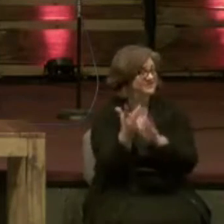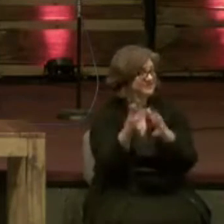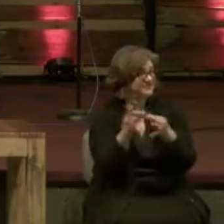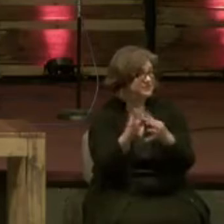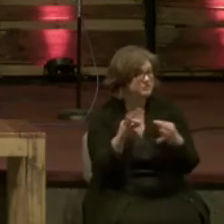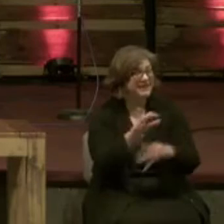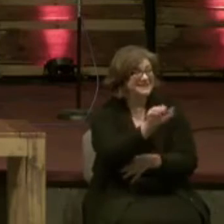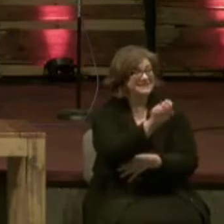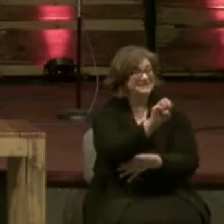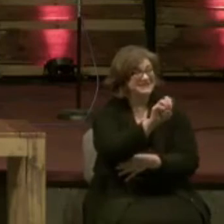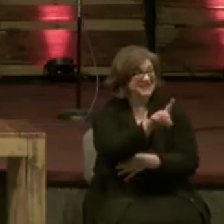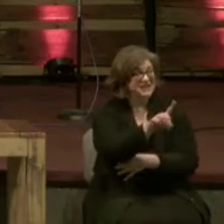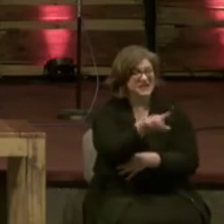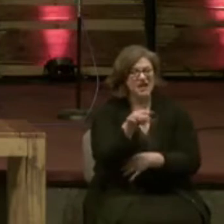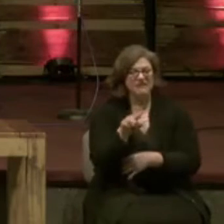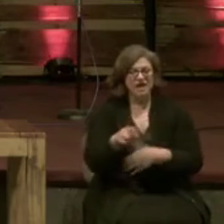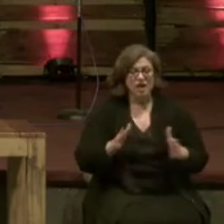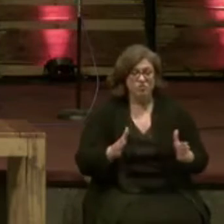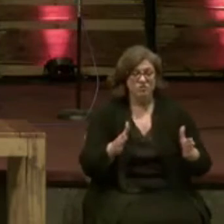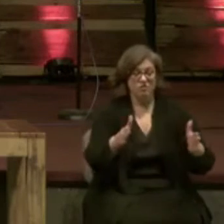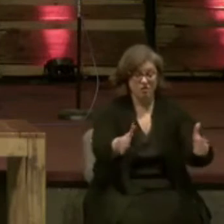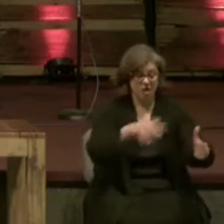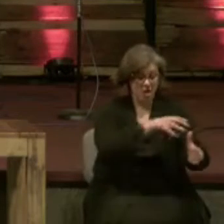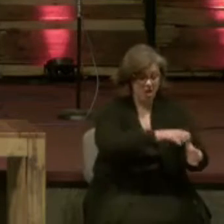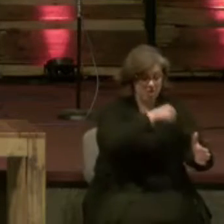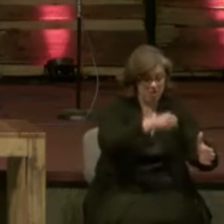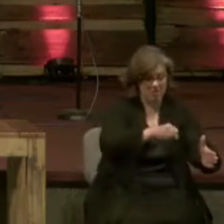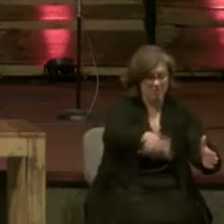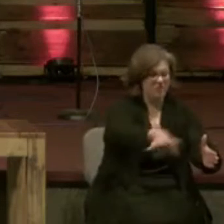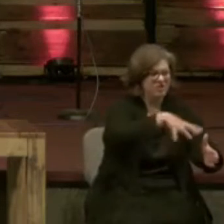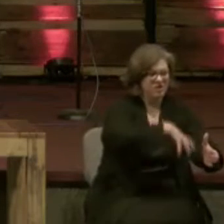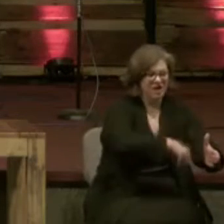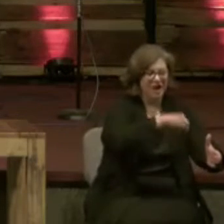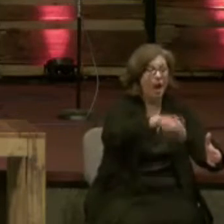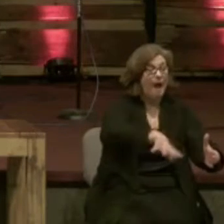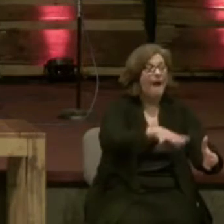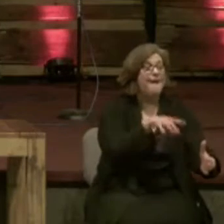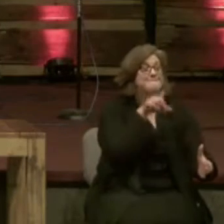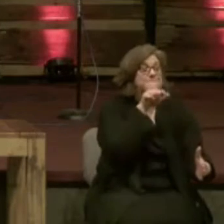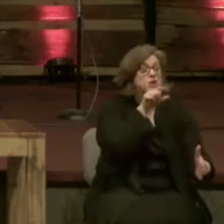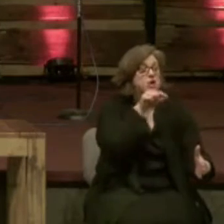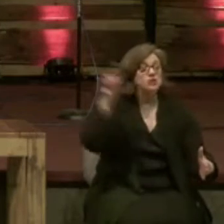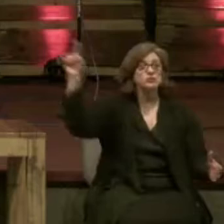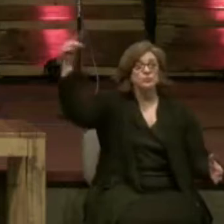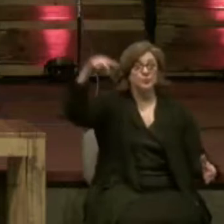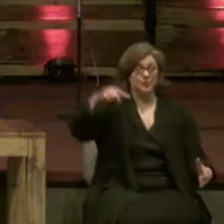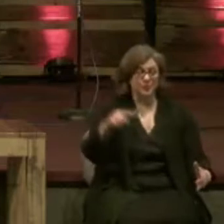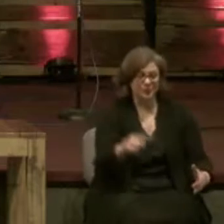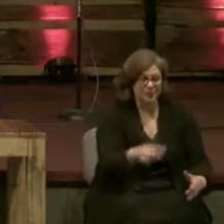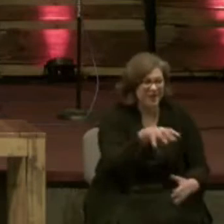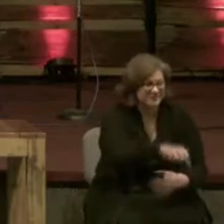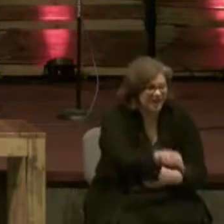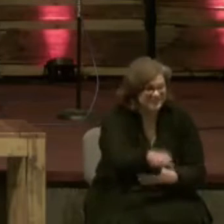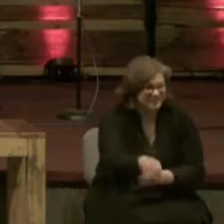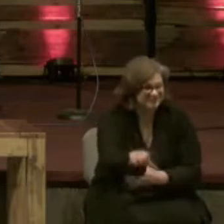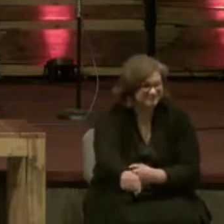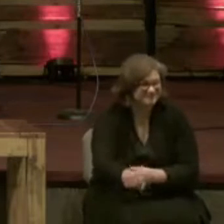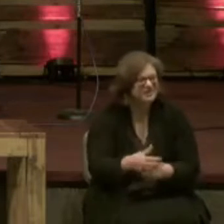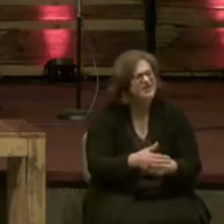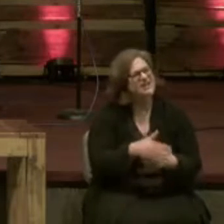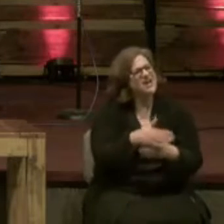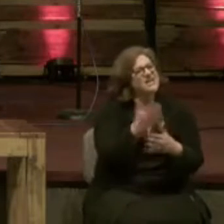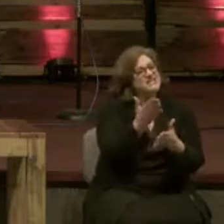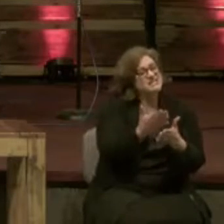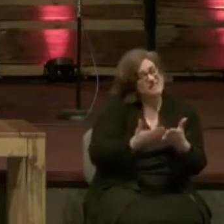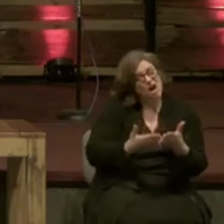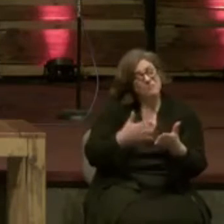the seed, it fell on a path. And as soon as it landed there, birds came and they ate it up. And then some of the seed, it fell